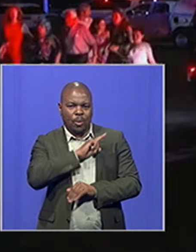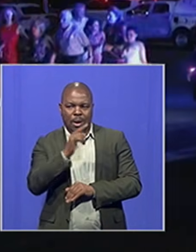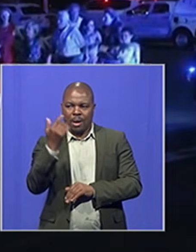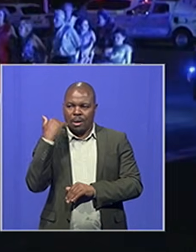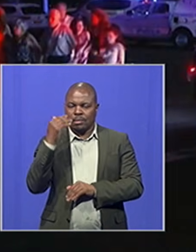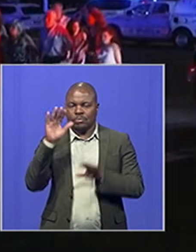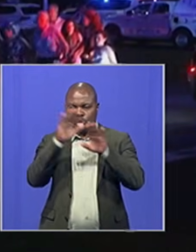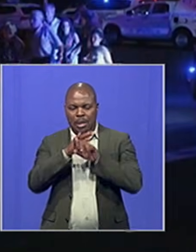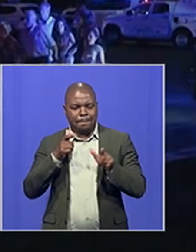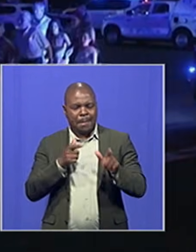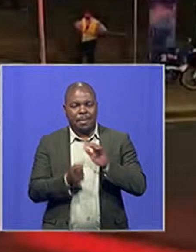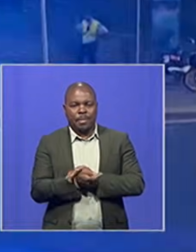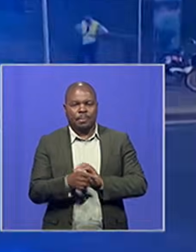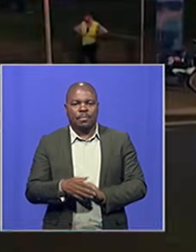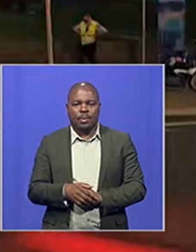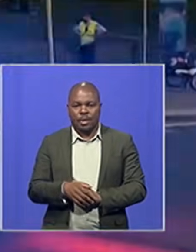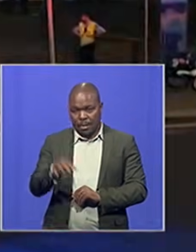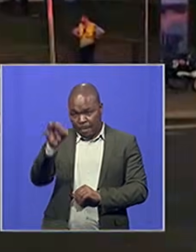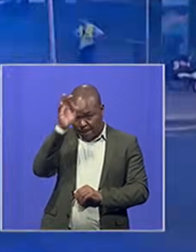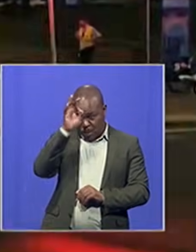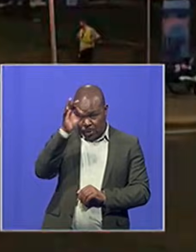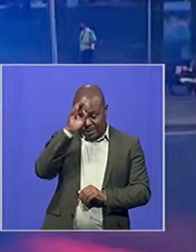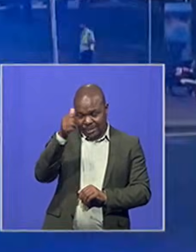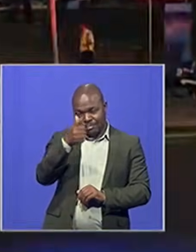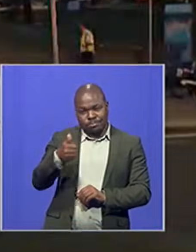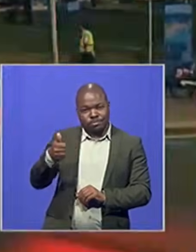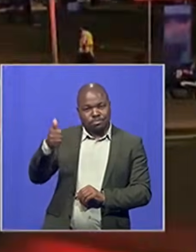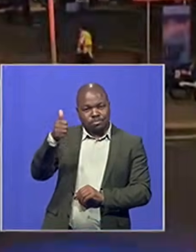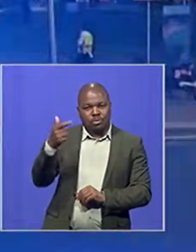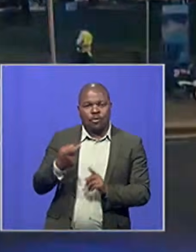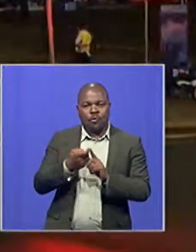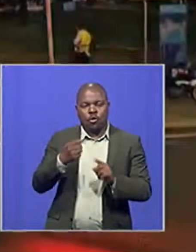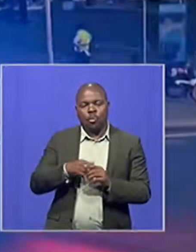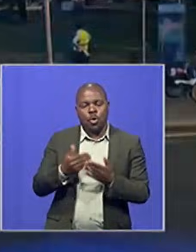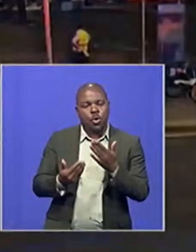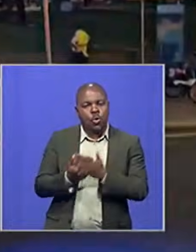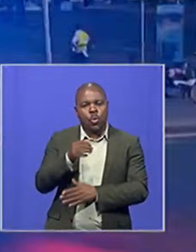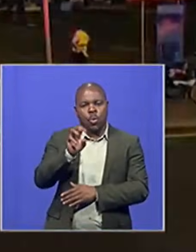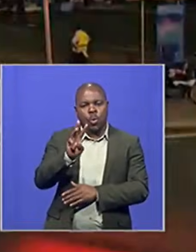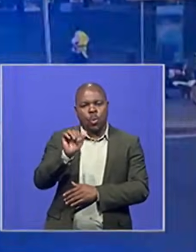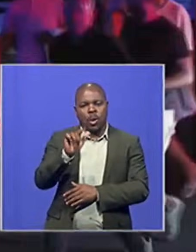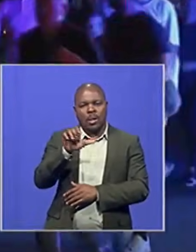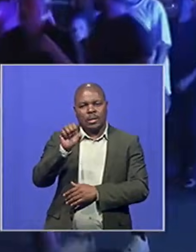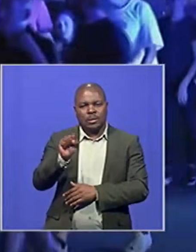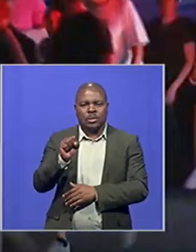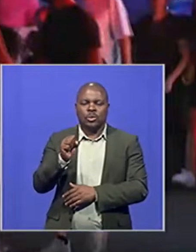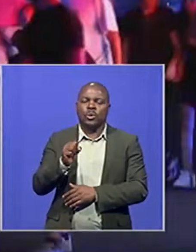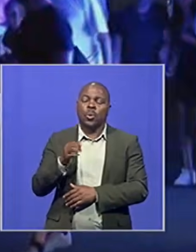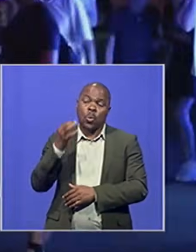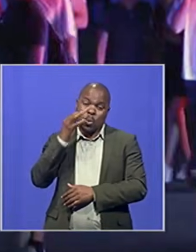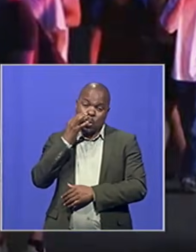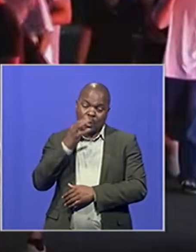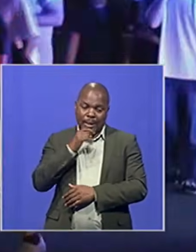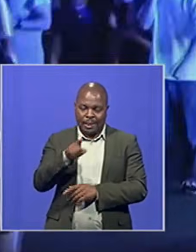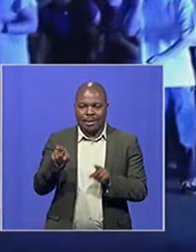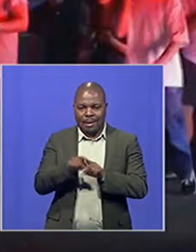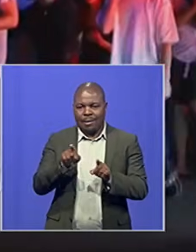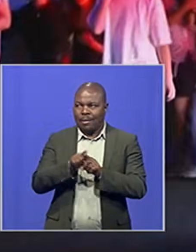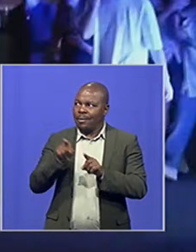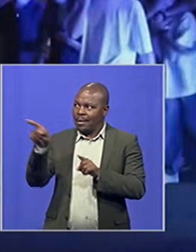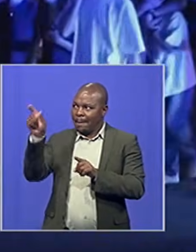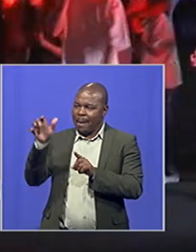last evening. Mokomishinara wa sepodisi sa New Wales Malenion o tlhalositse tiragalo eno jaaka ya borukhutli mme o